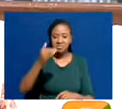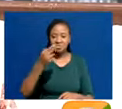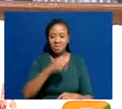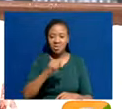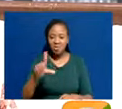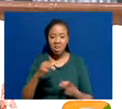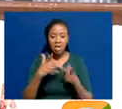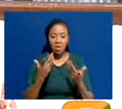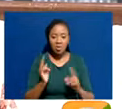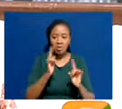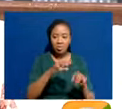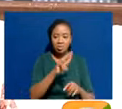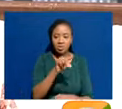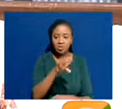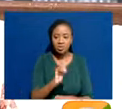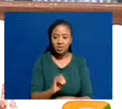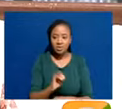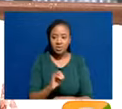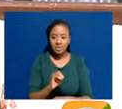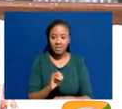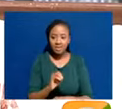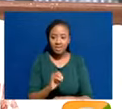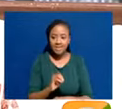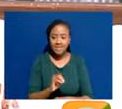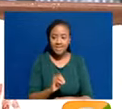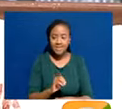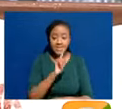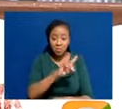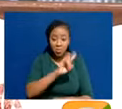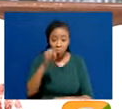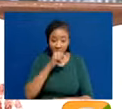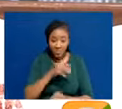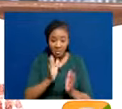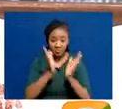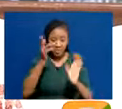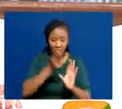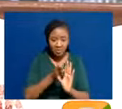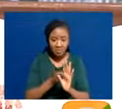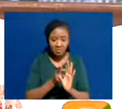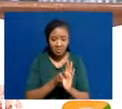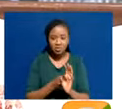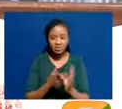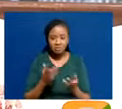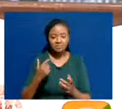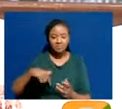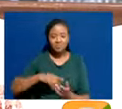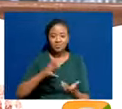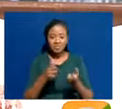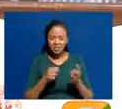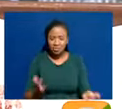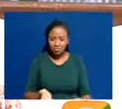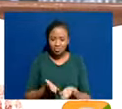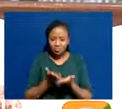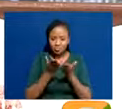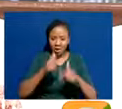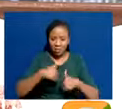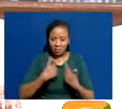NGOs. When have you gone for public participation? It's been a minute. Of course, we need to reimagine our systems of democracy. Let